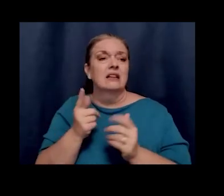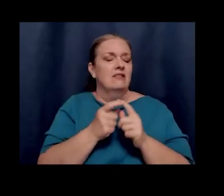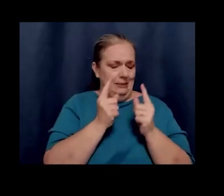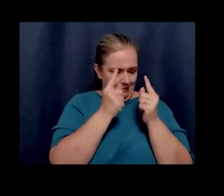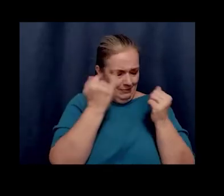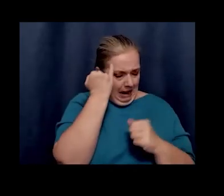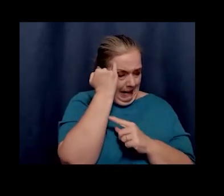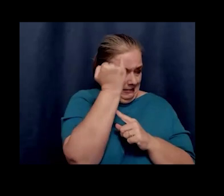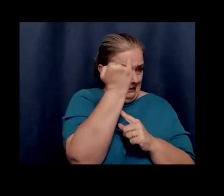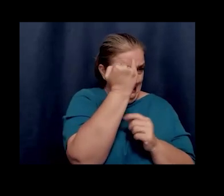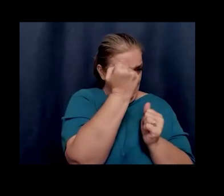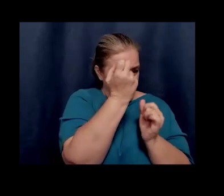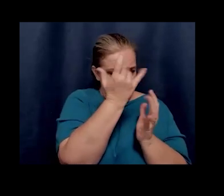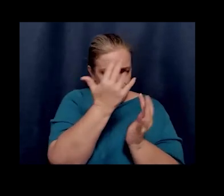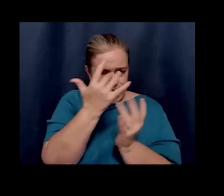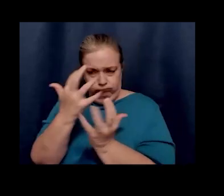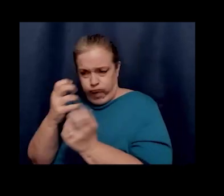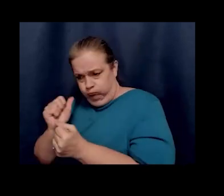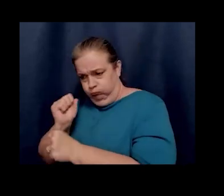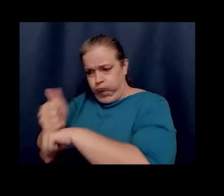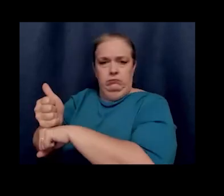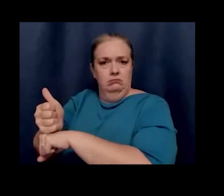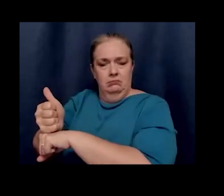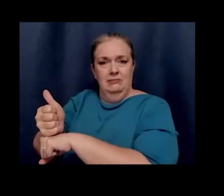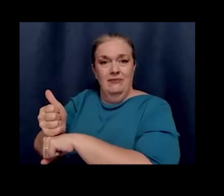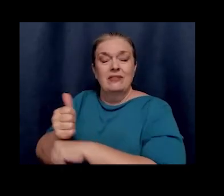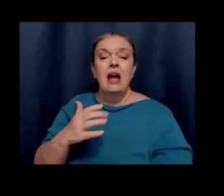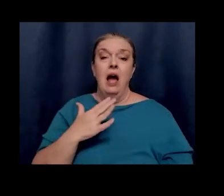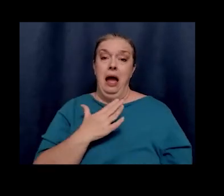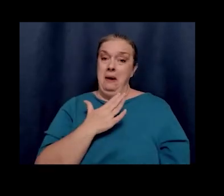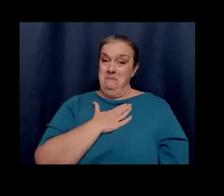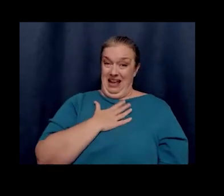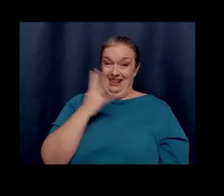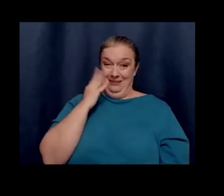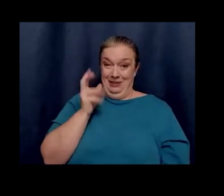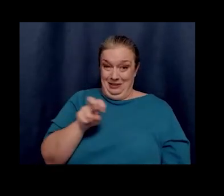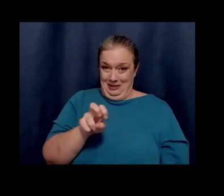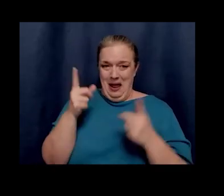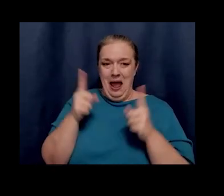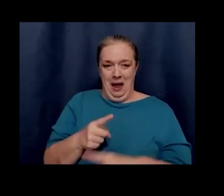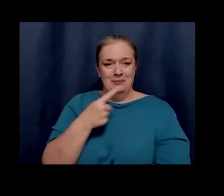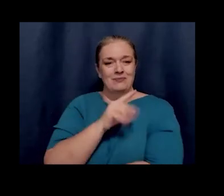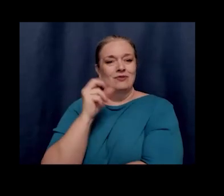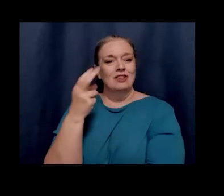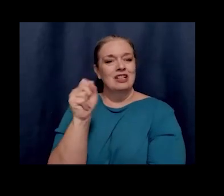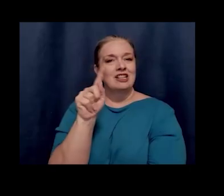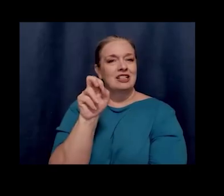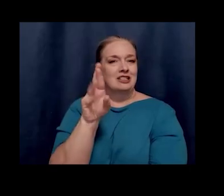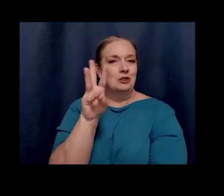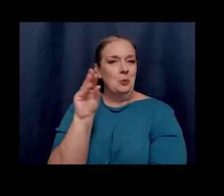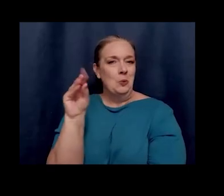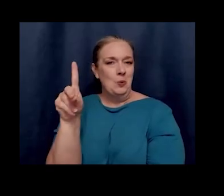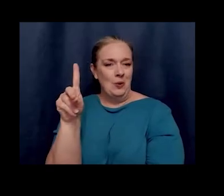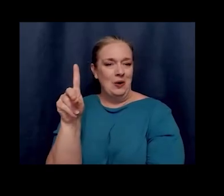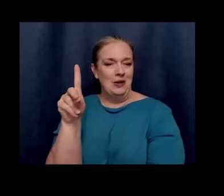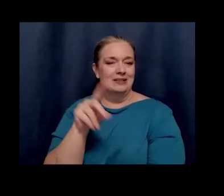manifestation. So my own journey and appreciation for these sites began here at Chesterwood, the summer home and studio